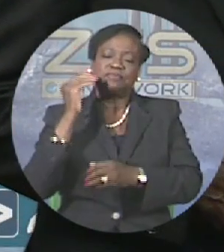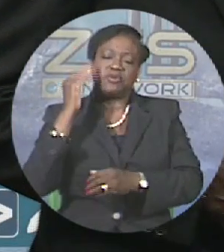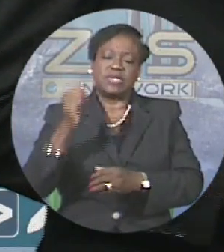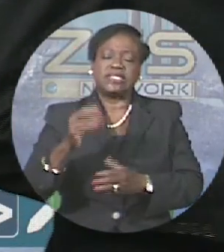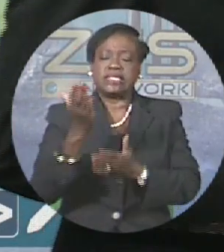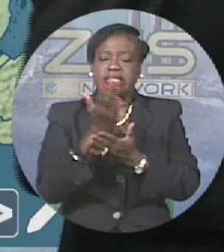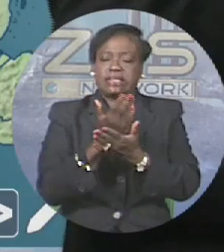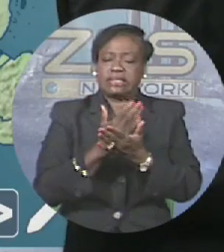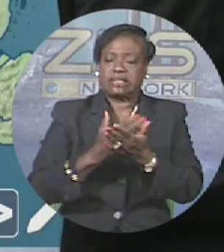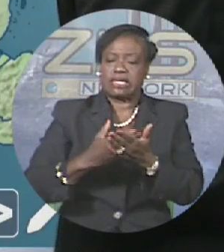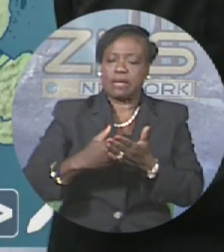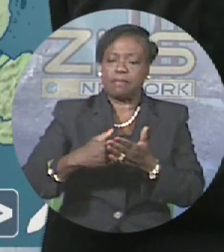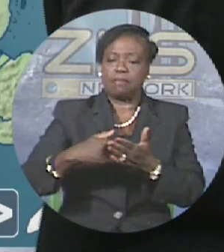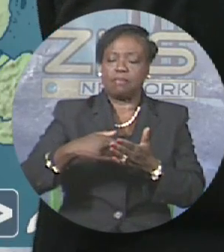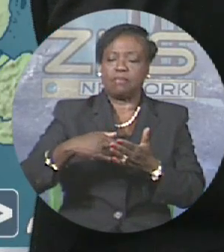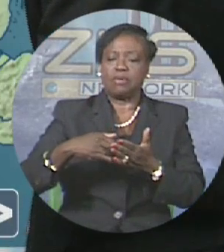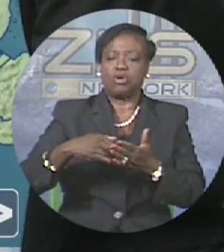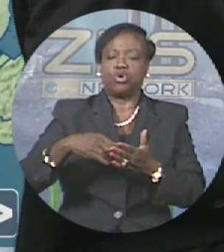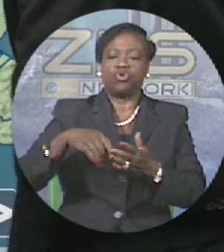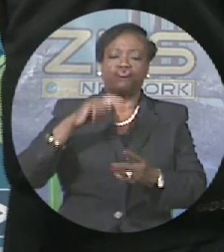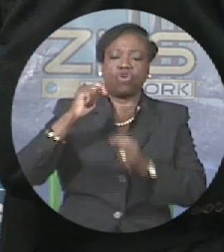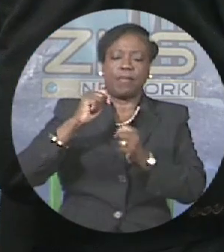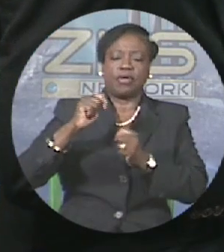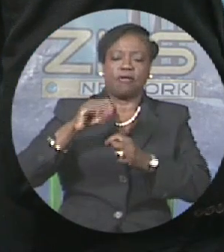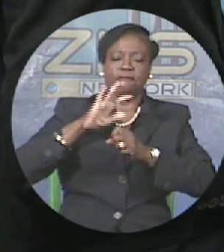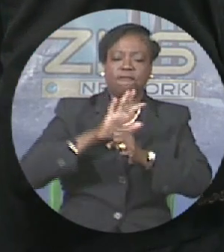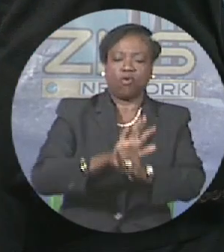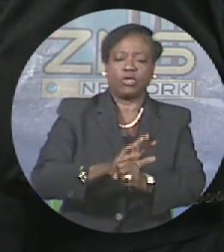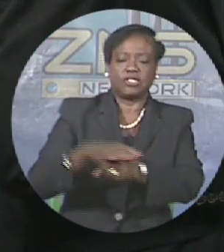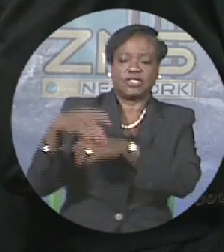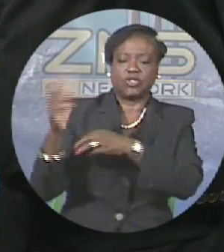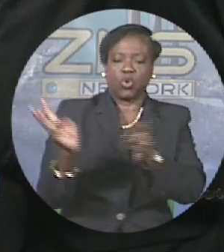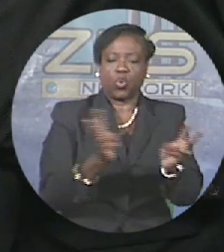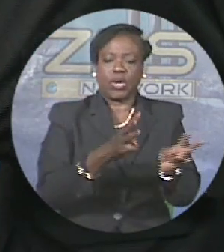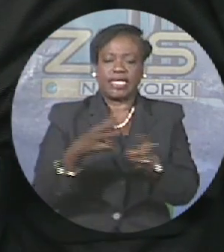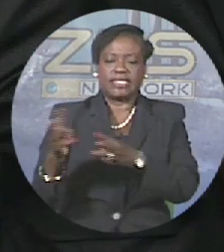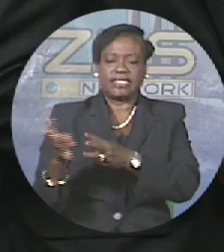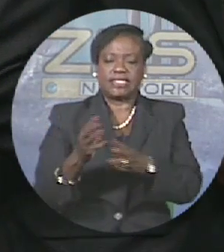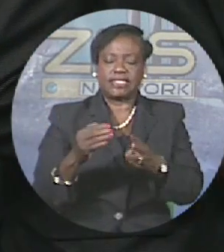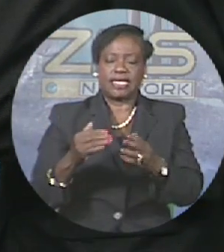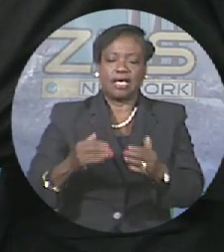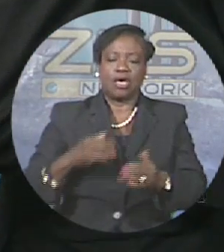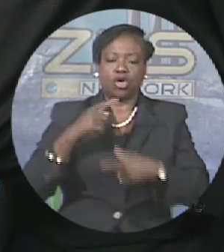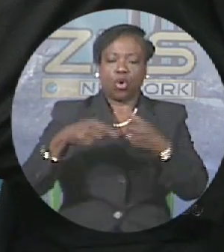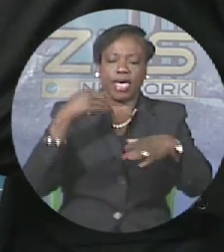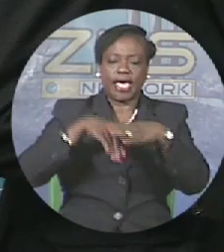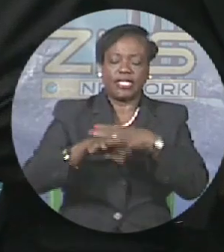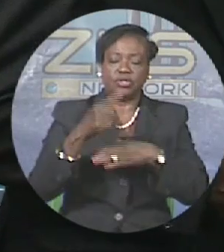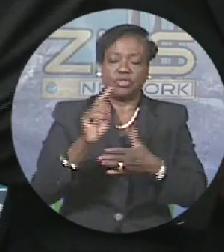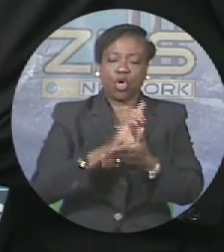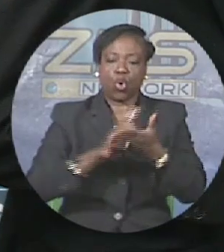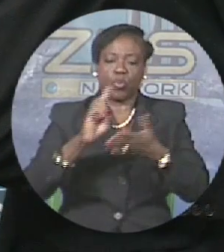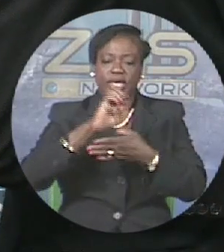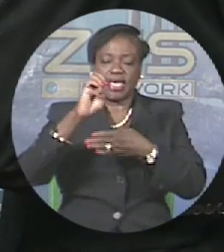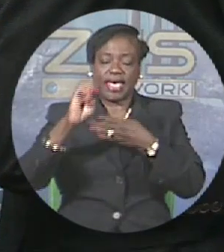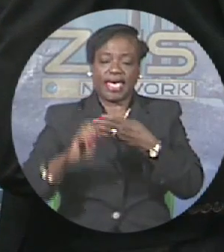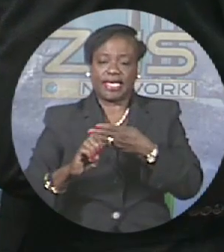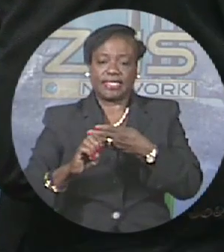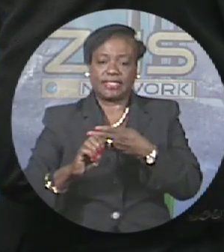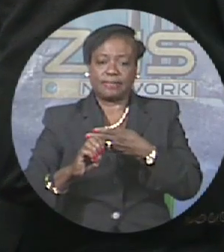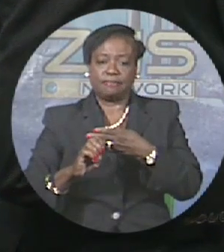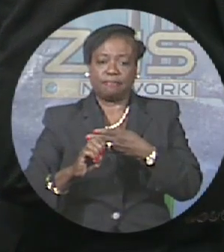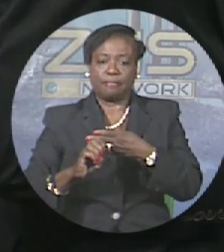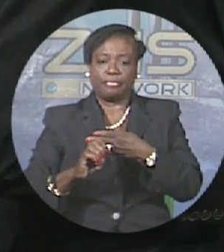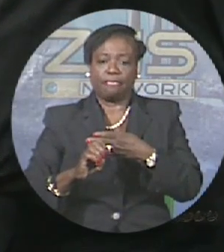tropical storm force winds over the next several days headed into the weekend. So residents in the central and southeastern Bahamas,